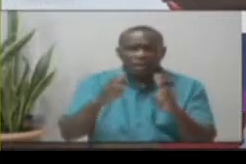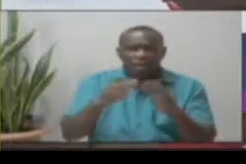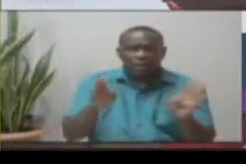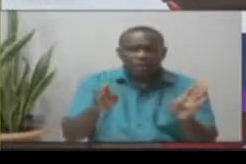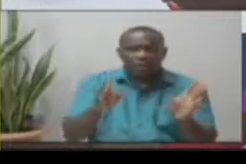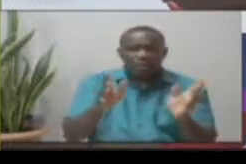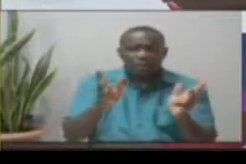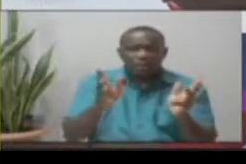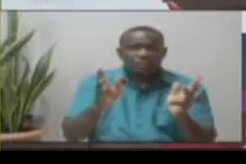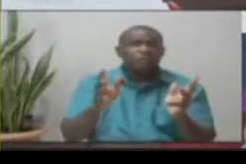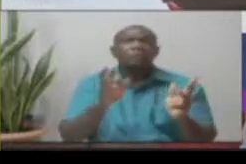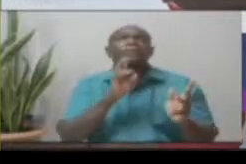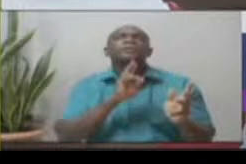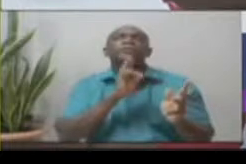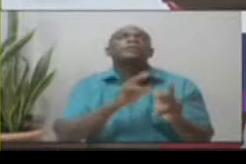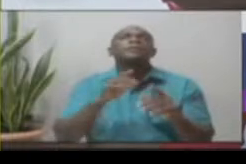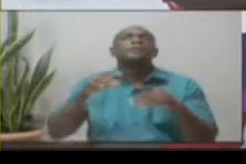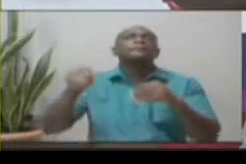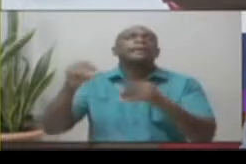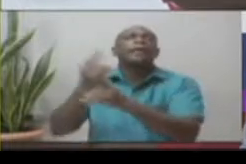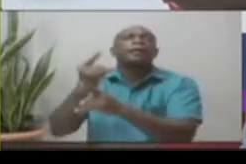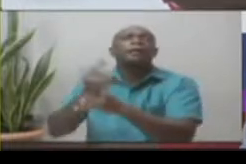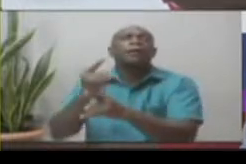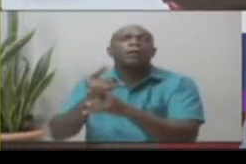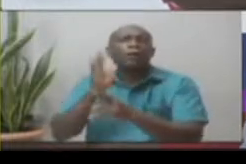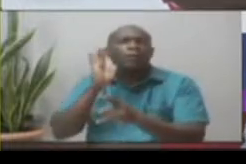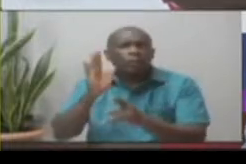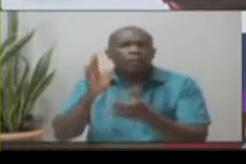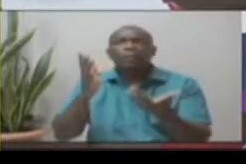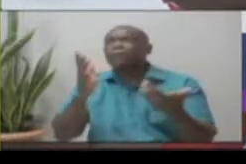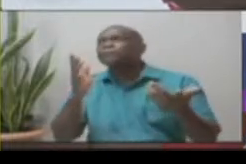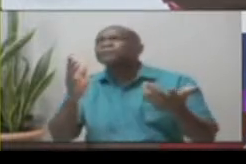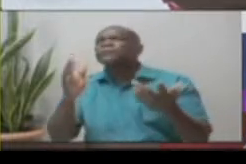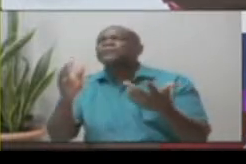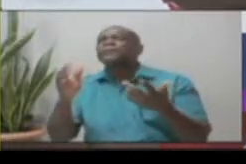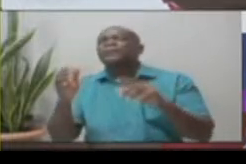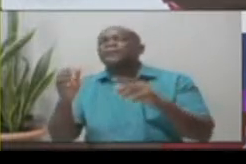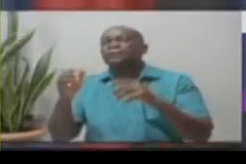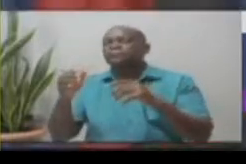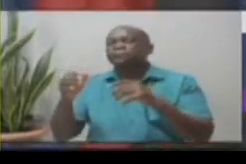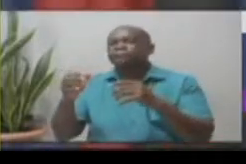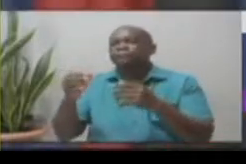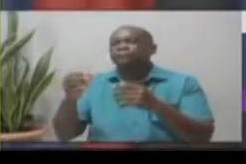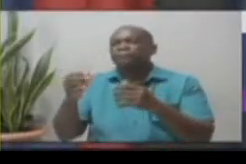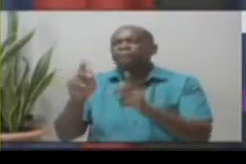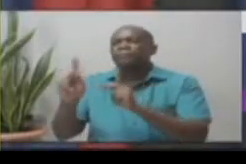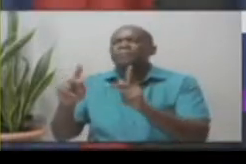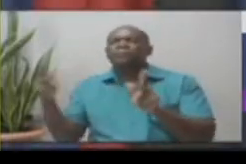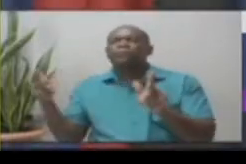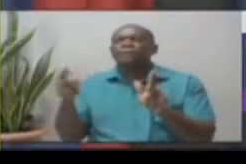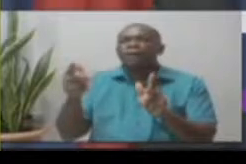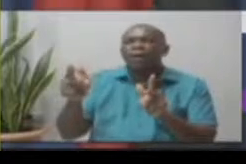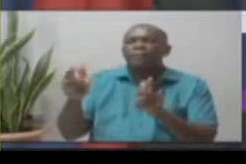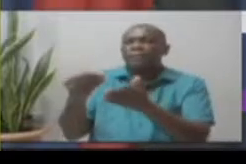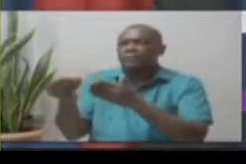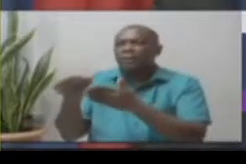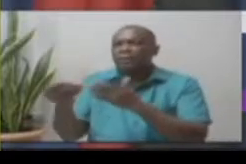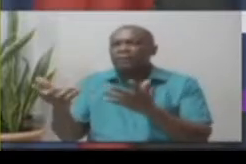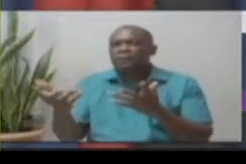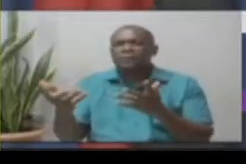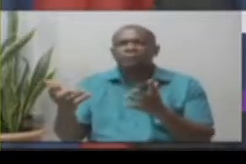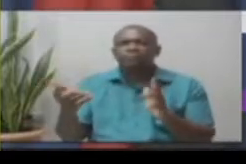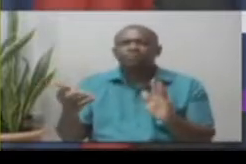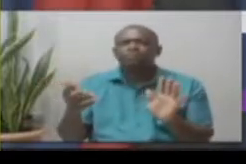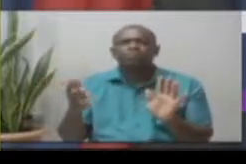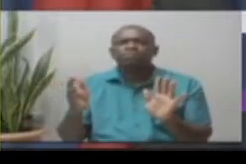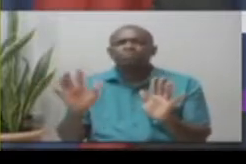sell alcoholic drinks, would they be allowed to sell curbside as well? I am not going to comment on anything that the law doesn't